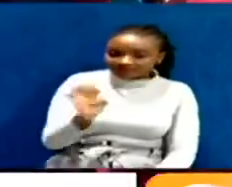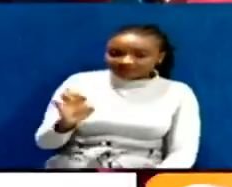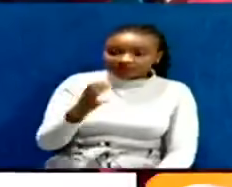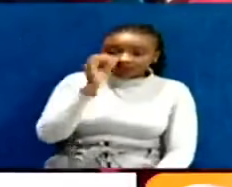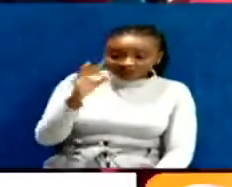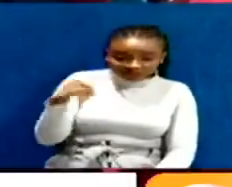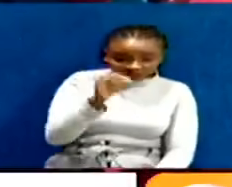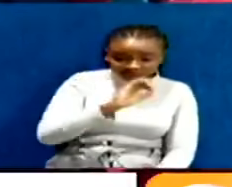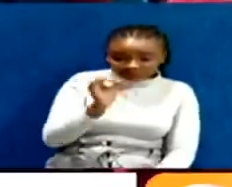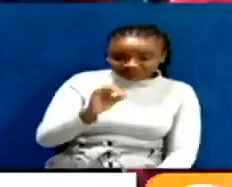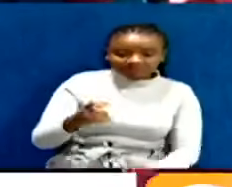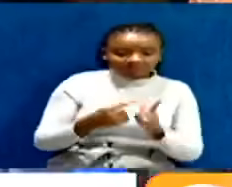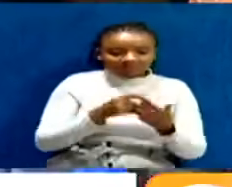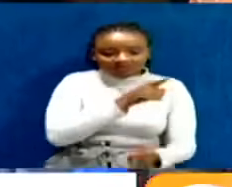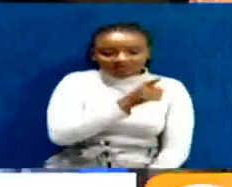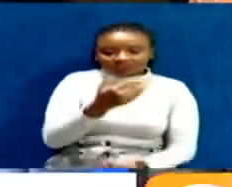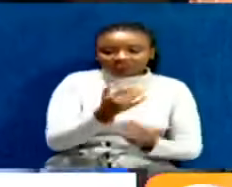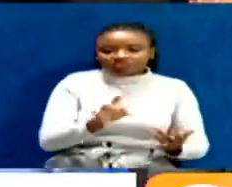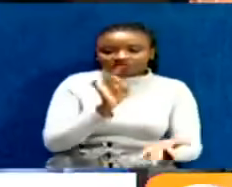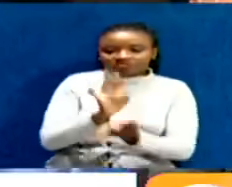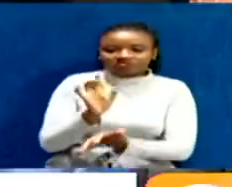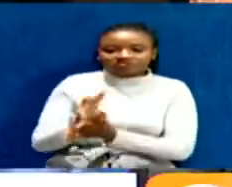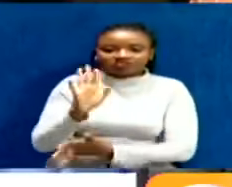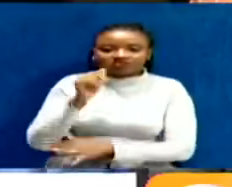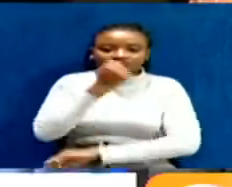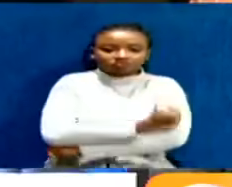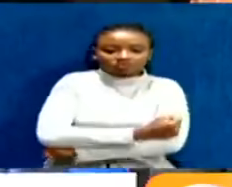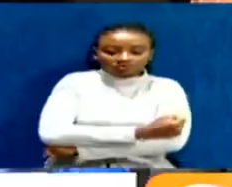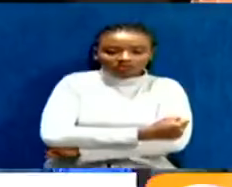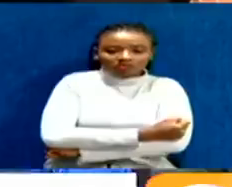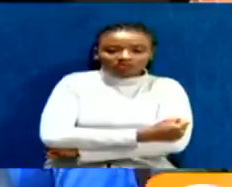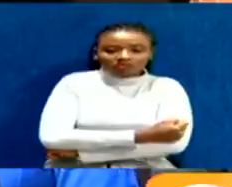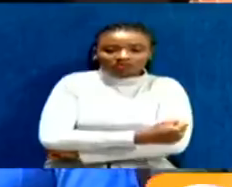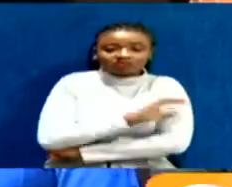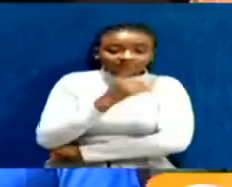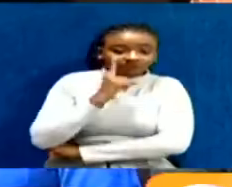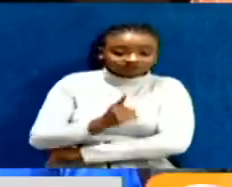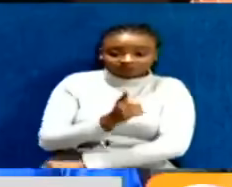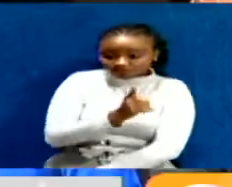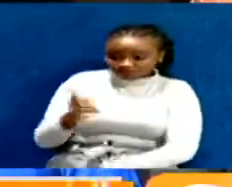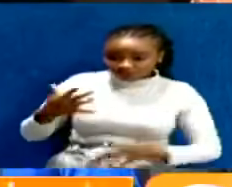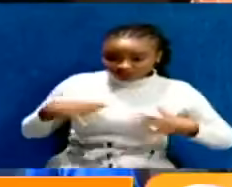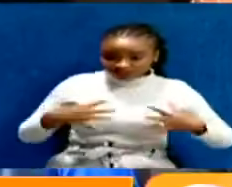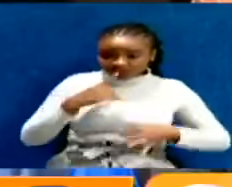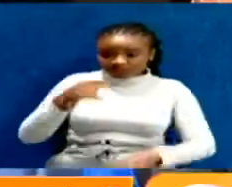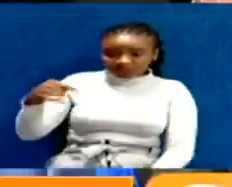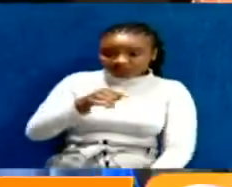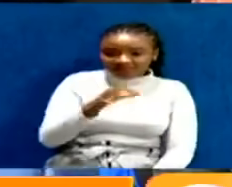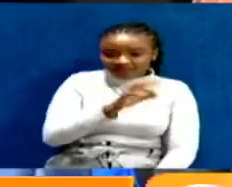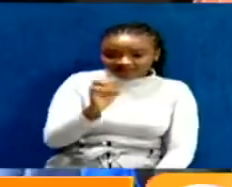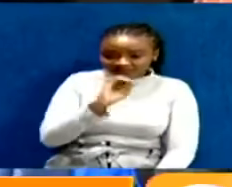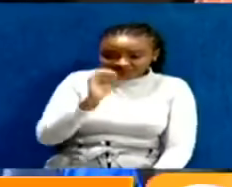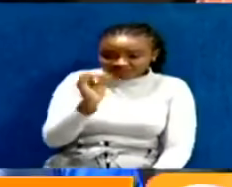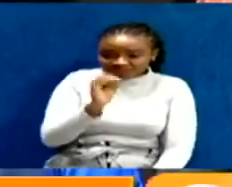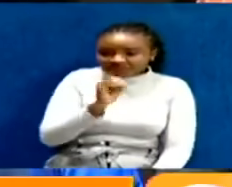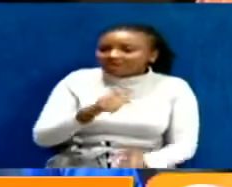their children sent back home by the school heads. Our population is a very interesting one. The majority of the people who are not paying fees can afford to pay fees.